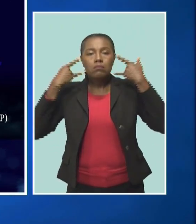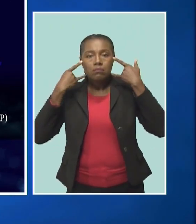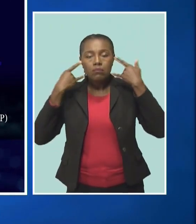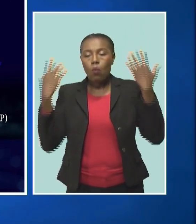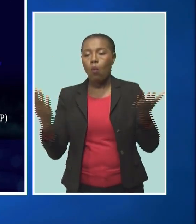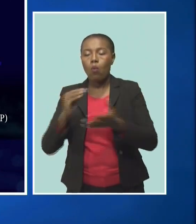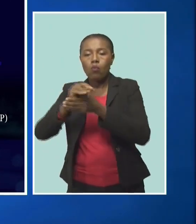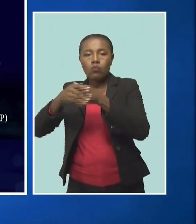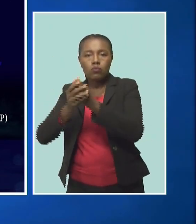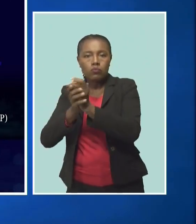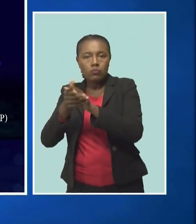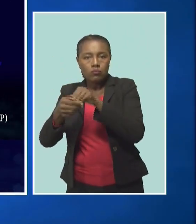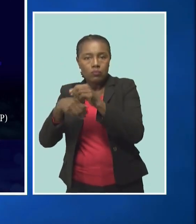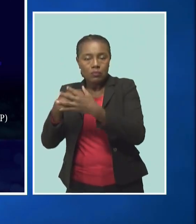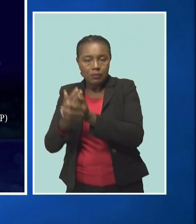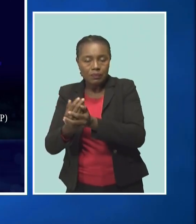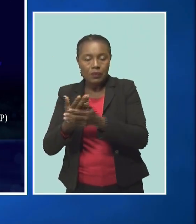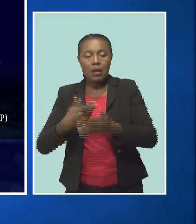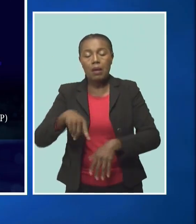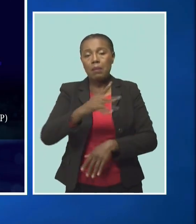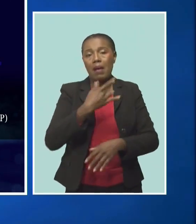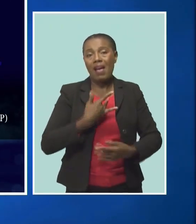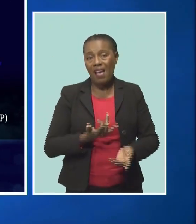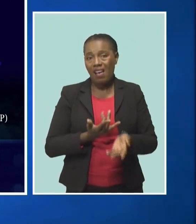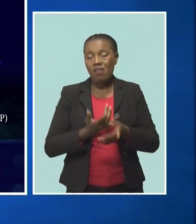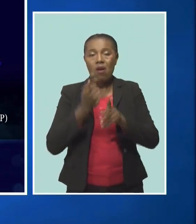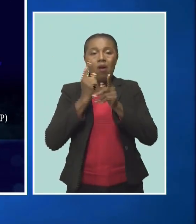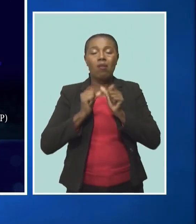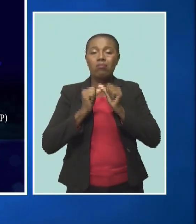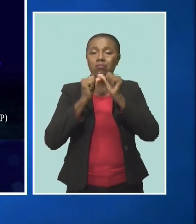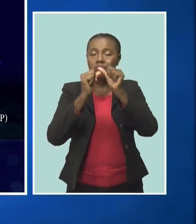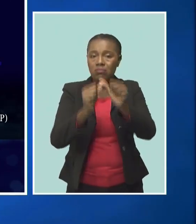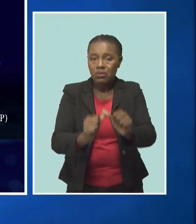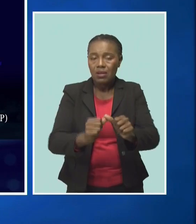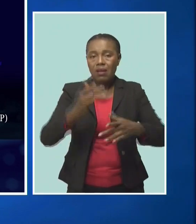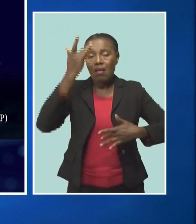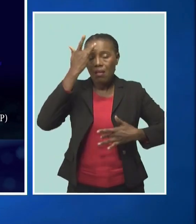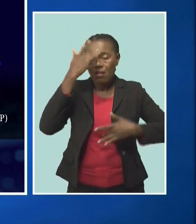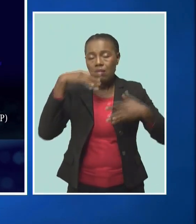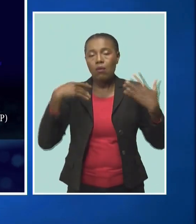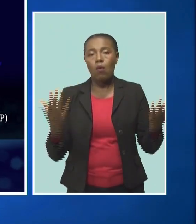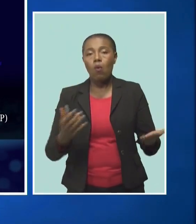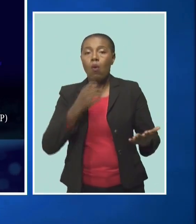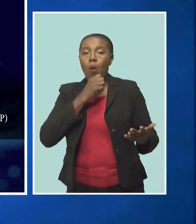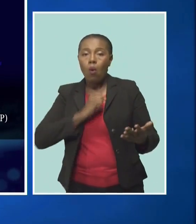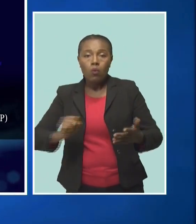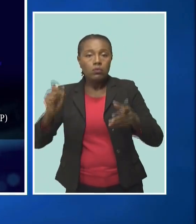advice, particularly for those with chronic diseases, the elderly, and the immunosuppressed.